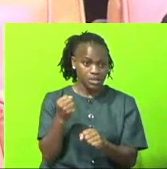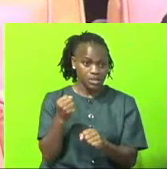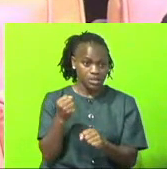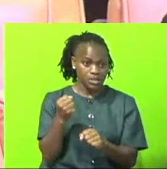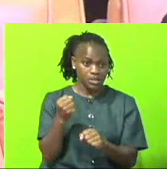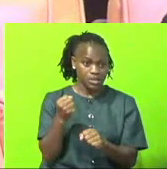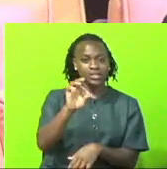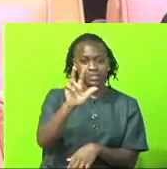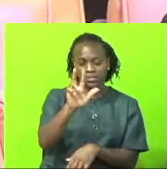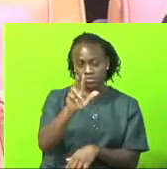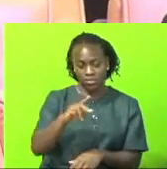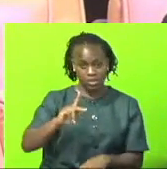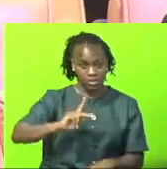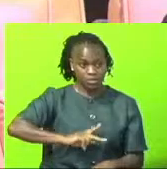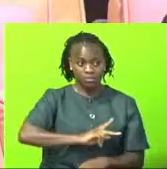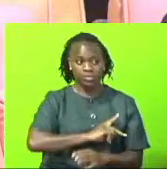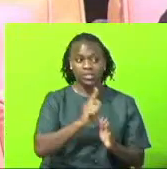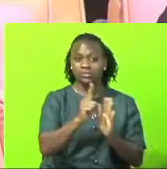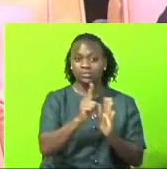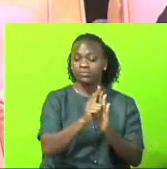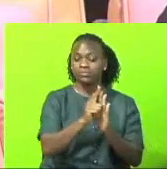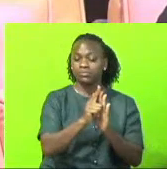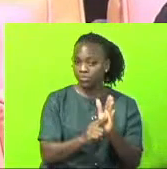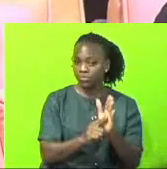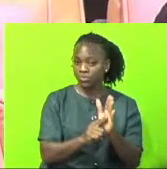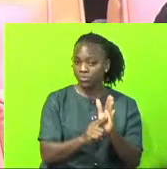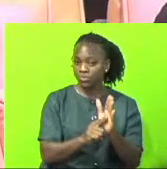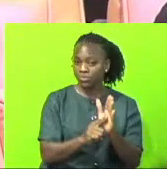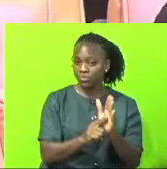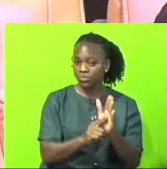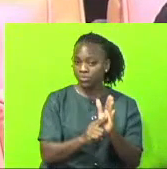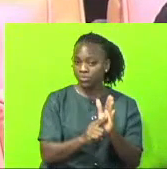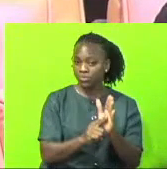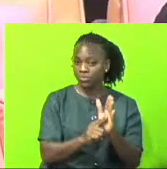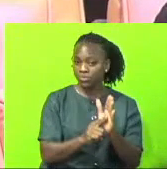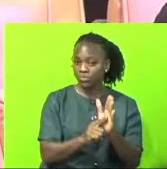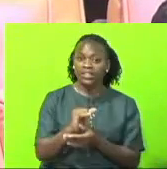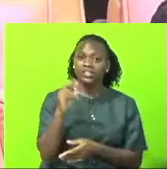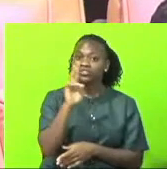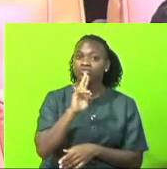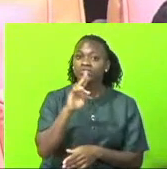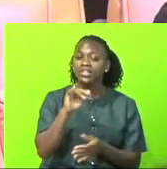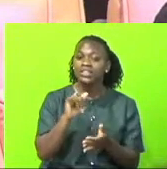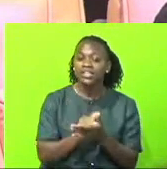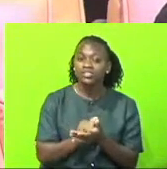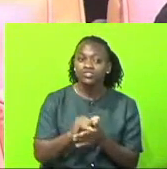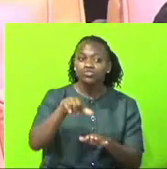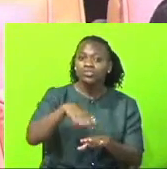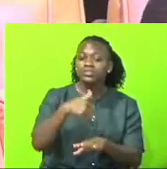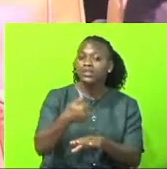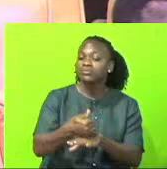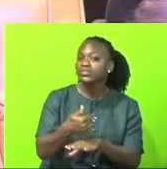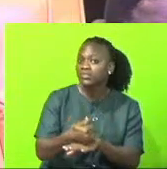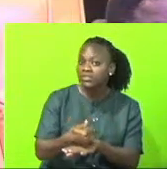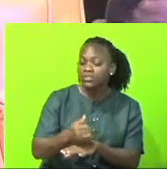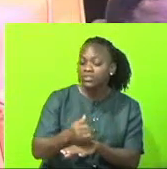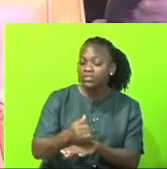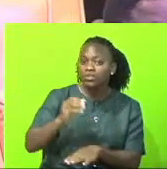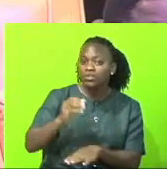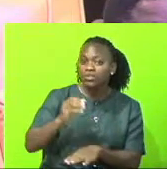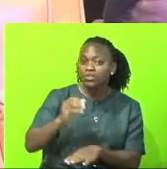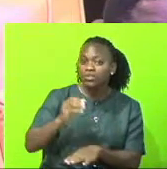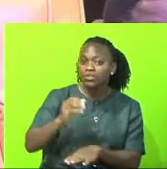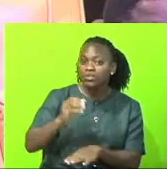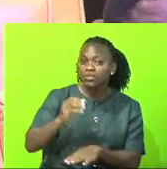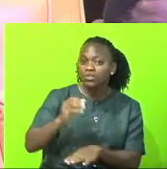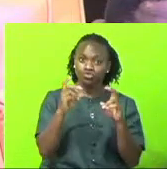orders. Is it a suggestion, then, therefore, that you are to set up a committee to investigate the matter, or